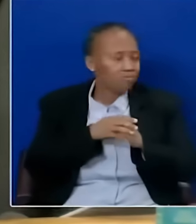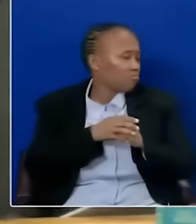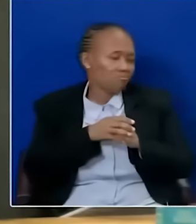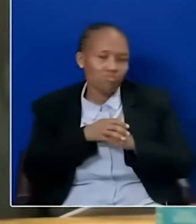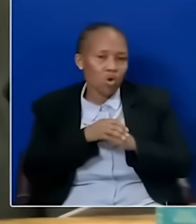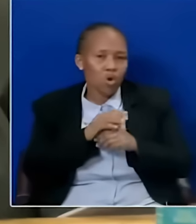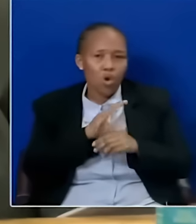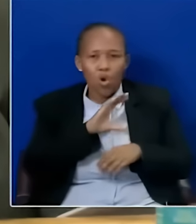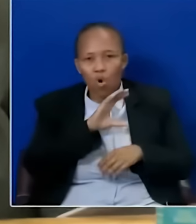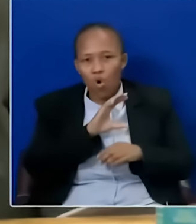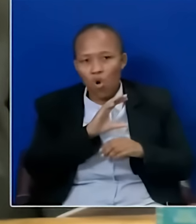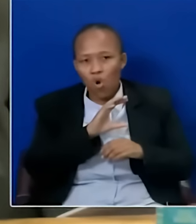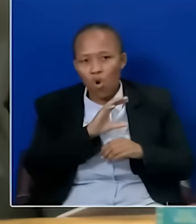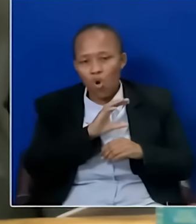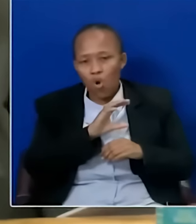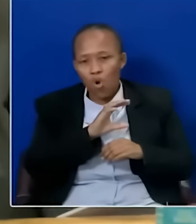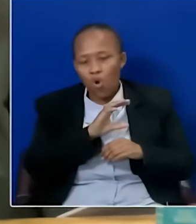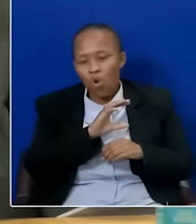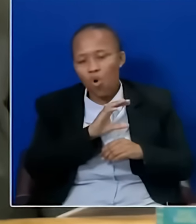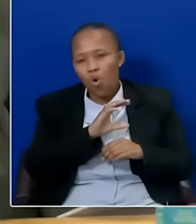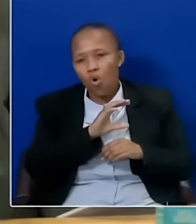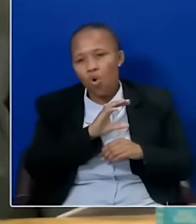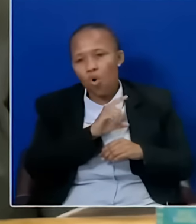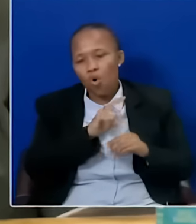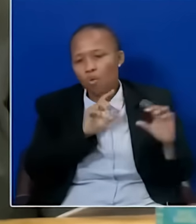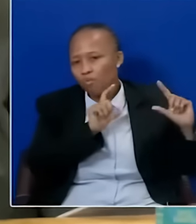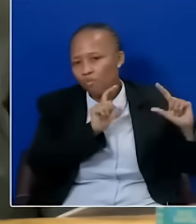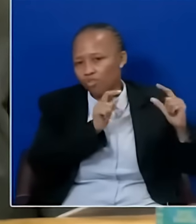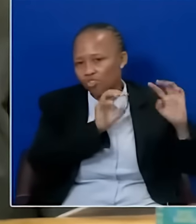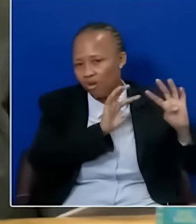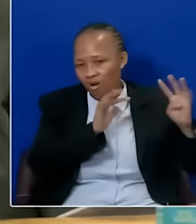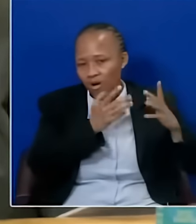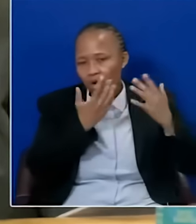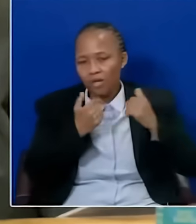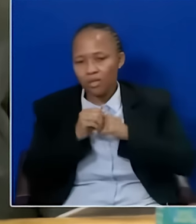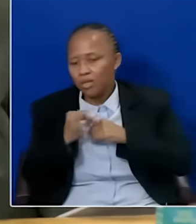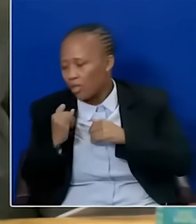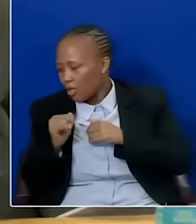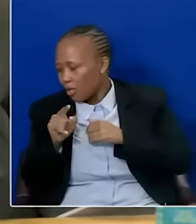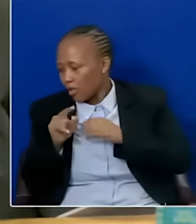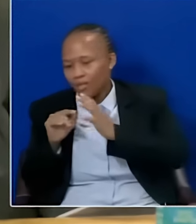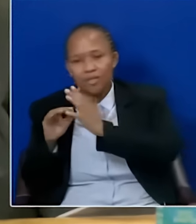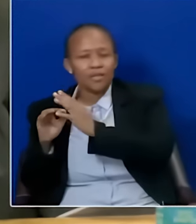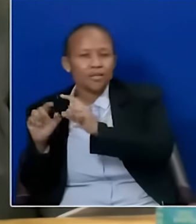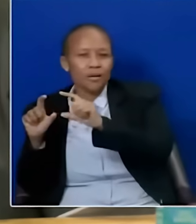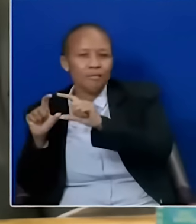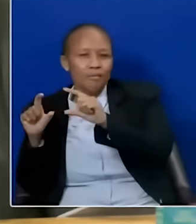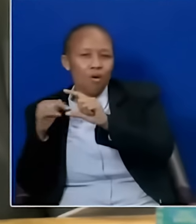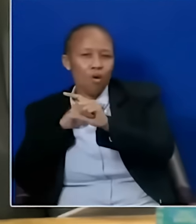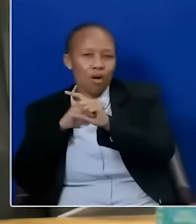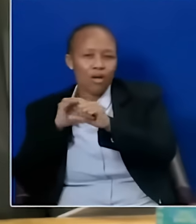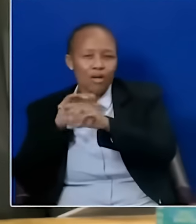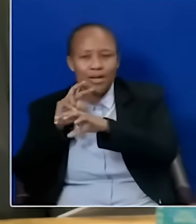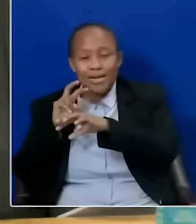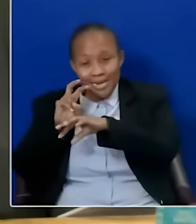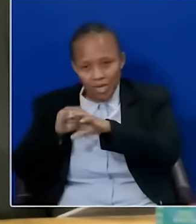annexes. It's not part of our annexes because I intended to deal with it with Captain Mkachwa because he's the one